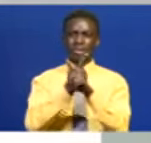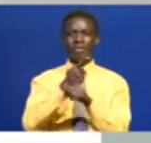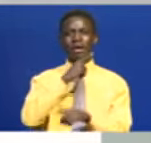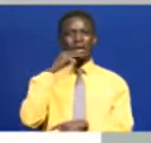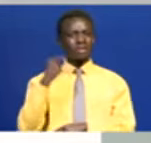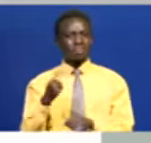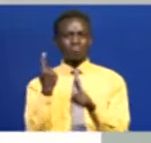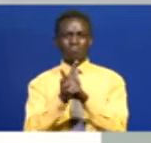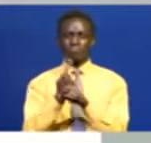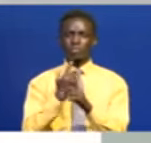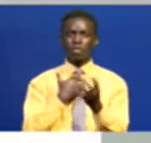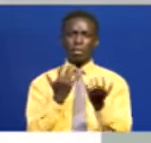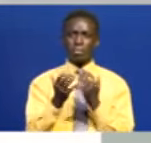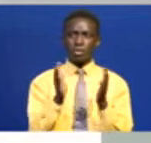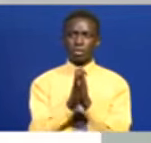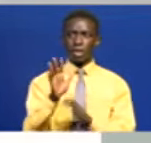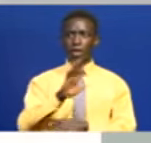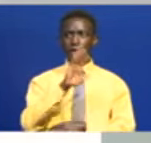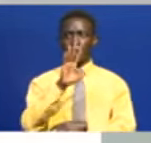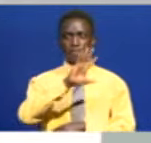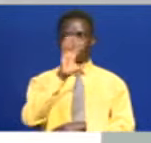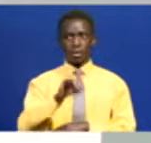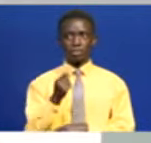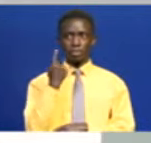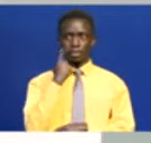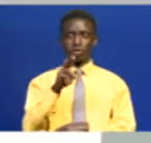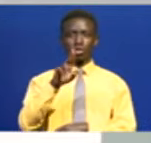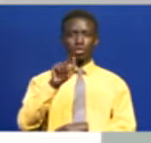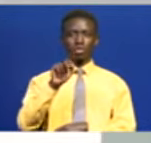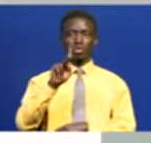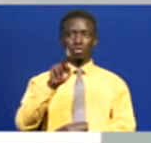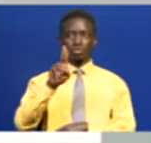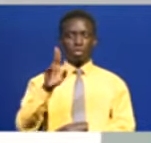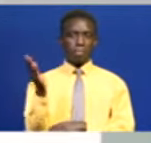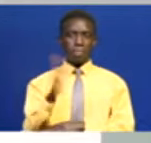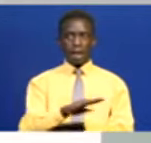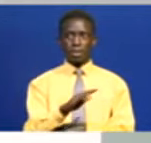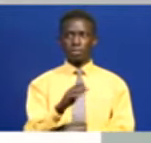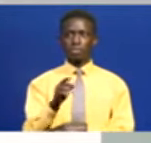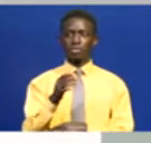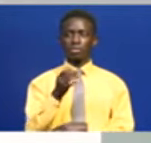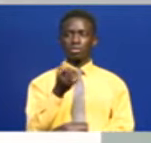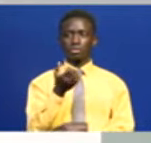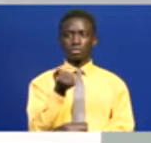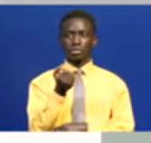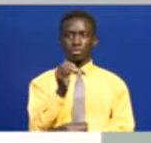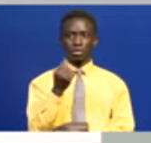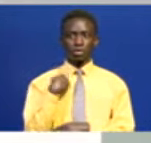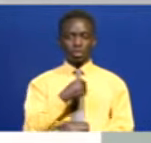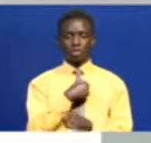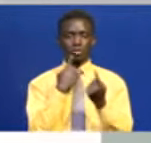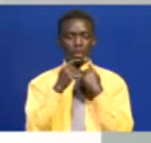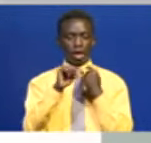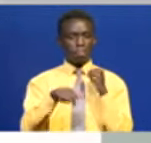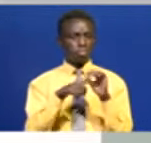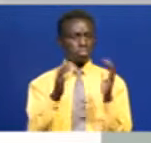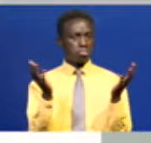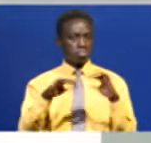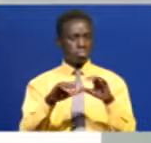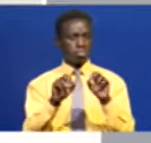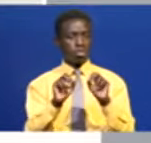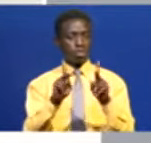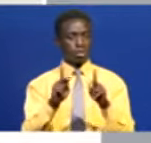Africa. I'm told Utku is back with us. Yes, so we were talking about the conference.